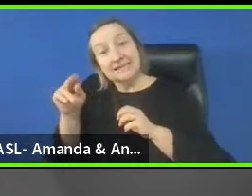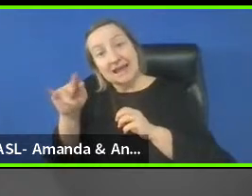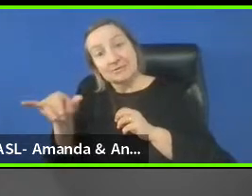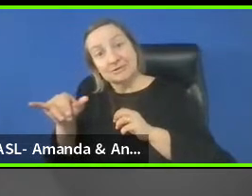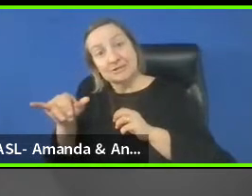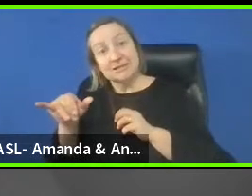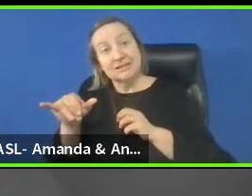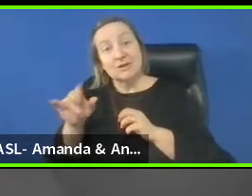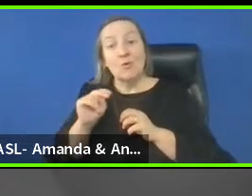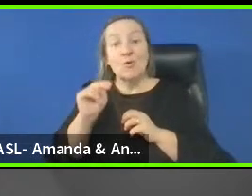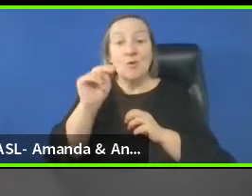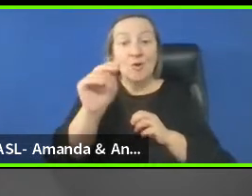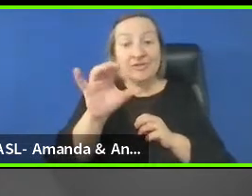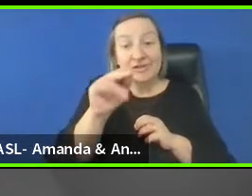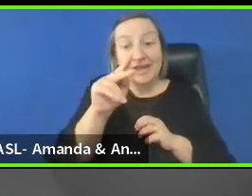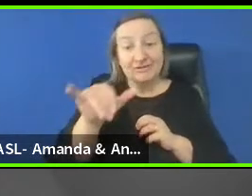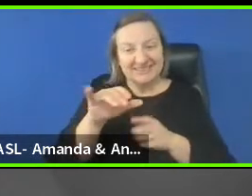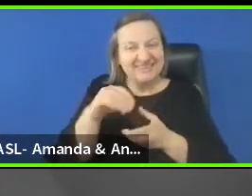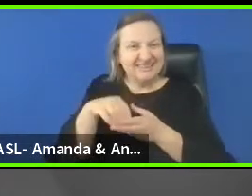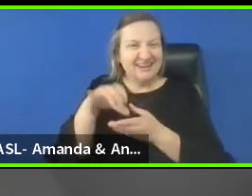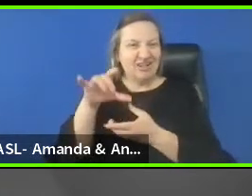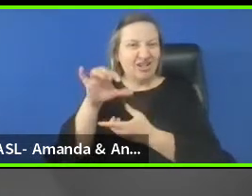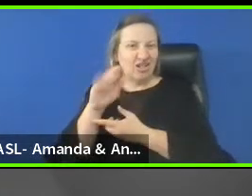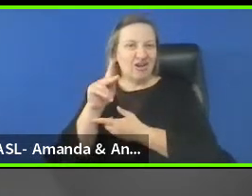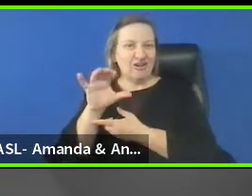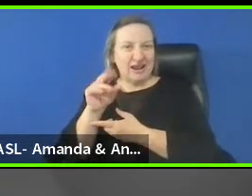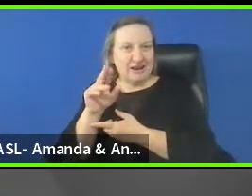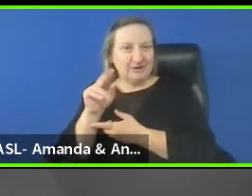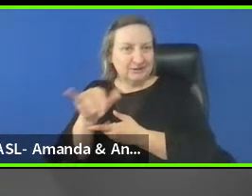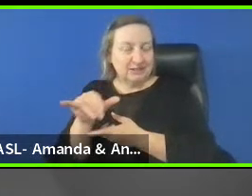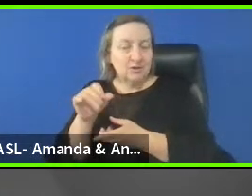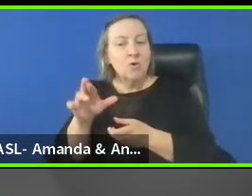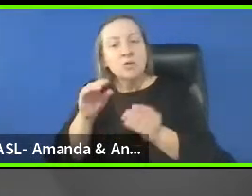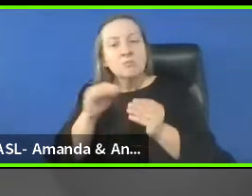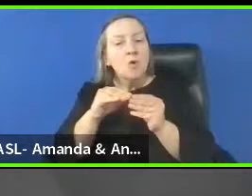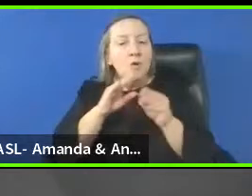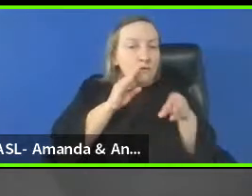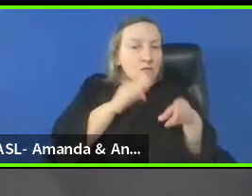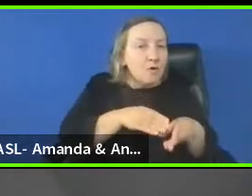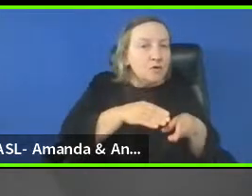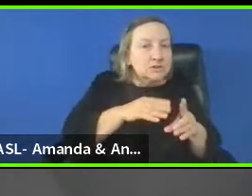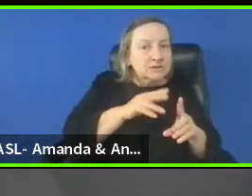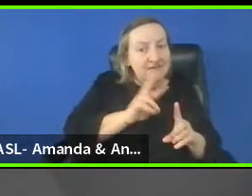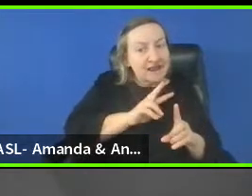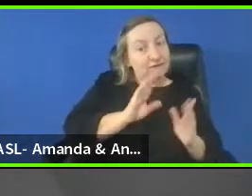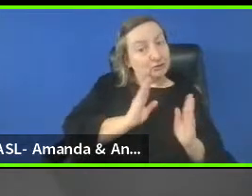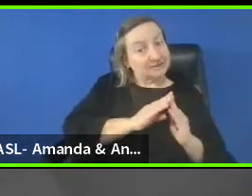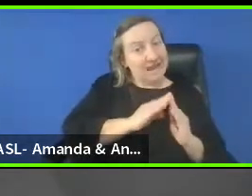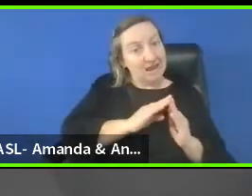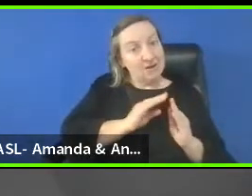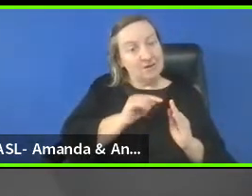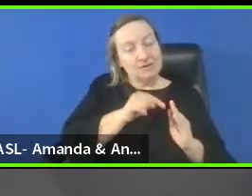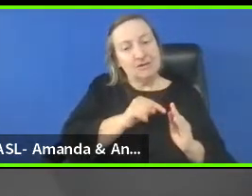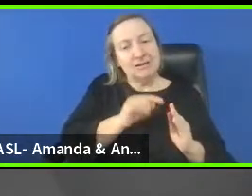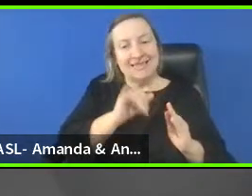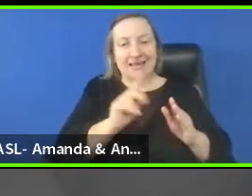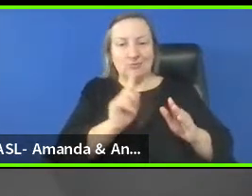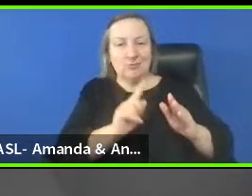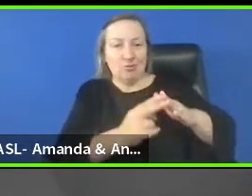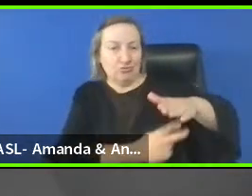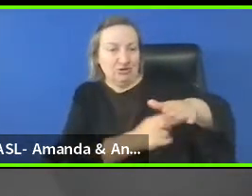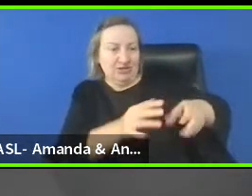County, Clark County, that is, or if you're going to be focused more on Vancouver, because that is the bridge area itself.